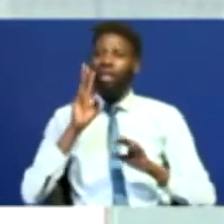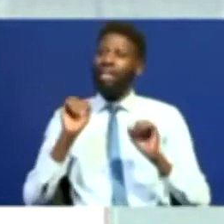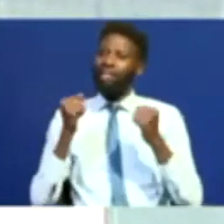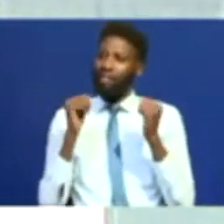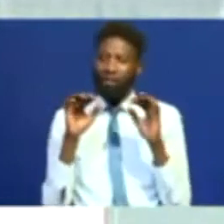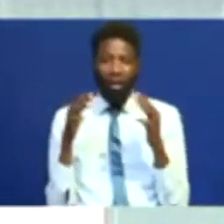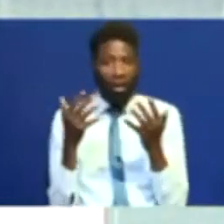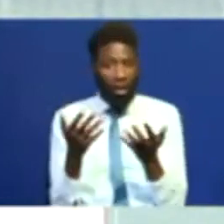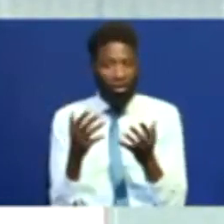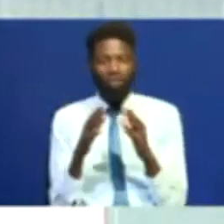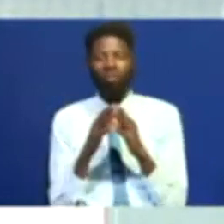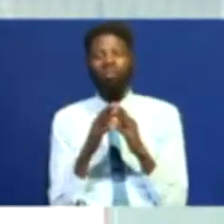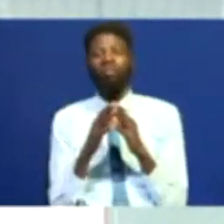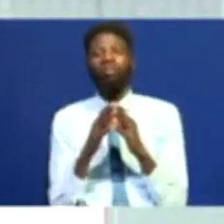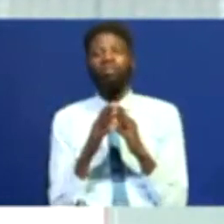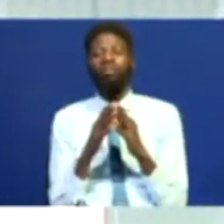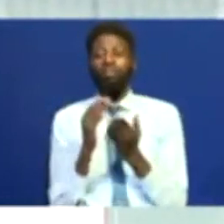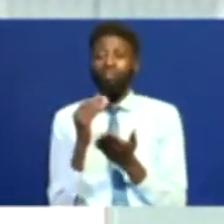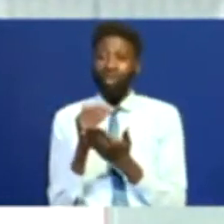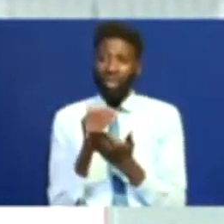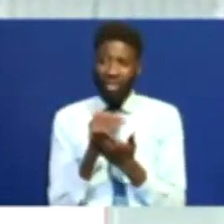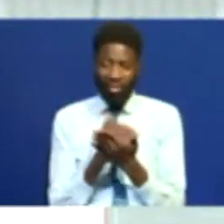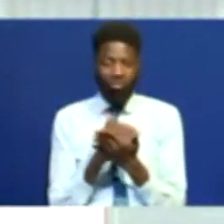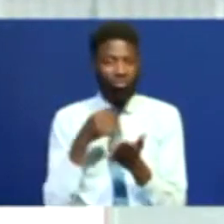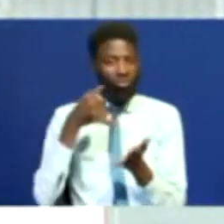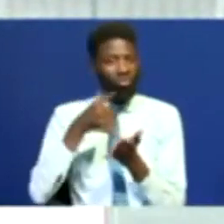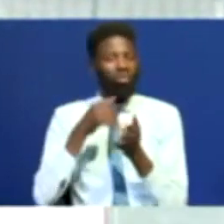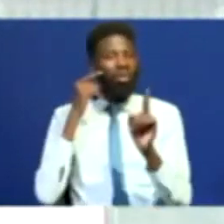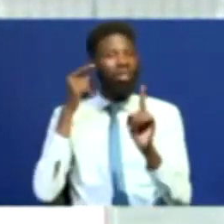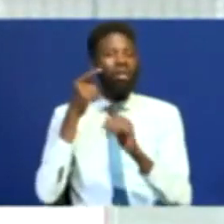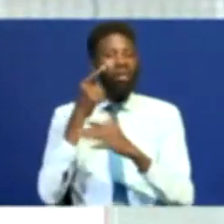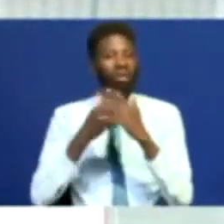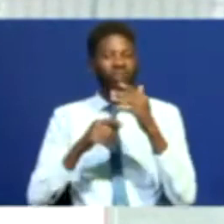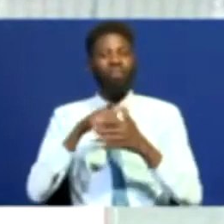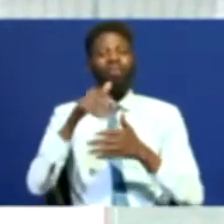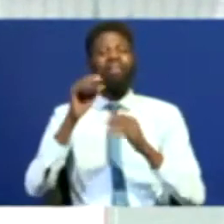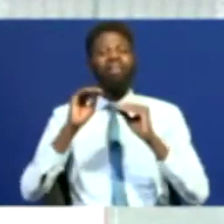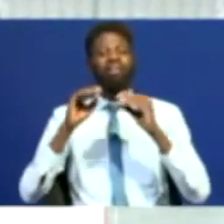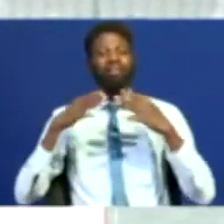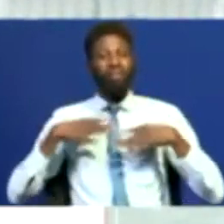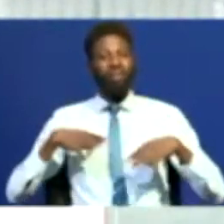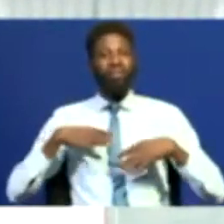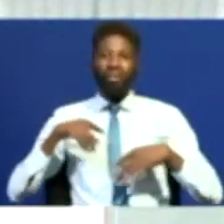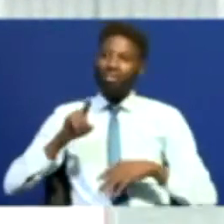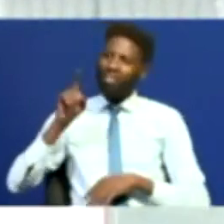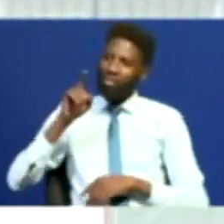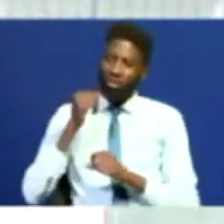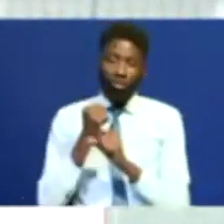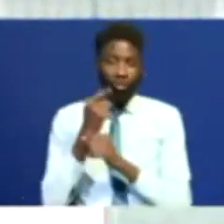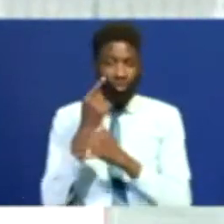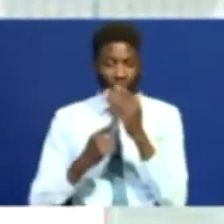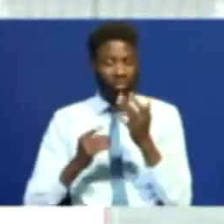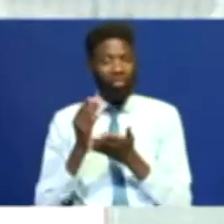and part of the program is to go out, teach people what they need to do. And some of the drills have